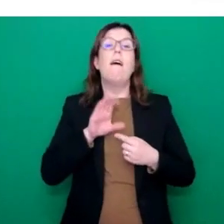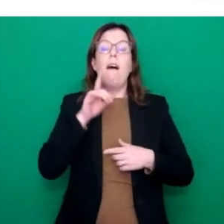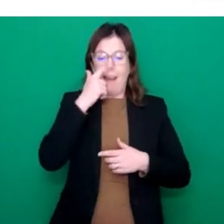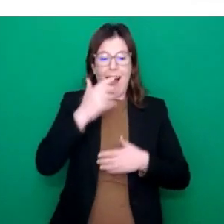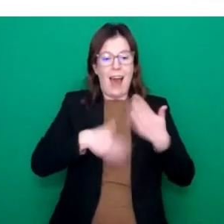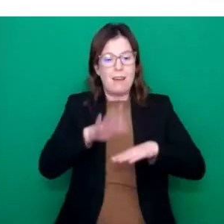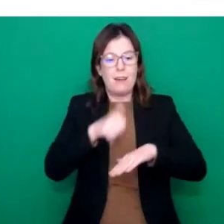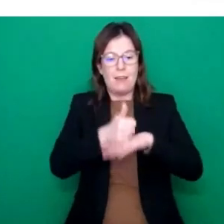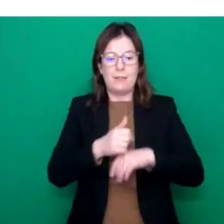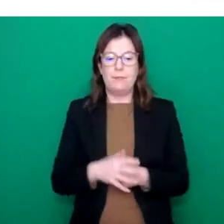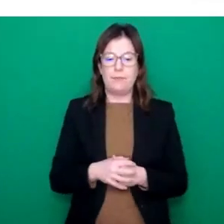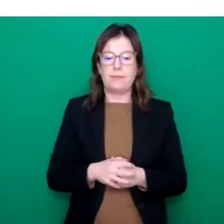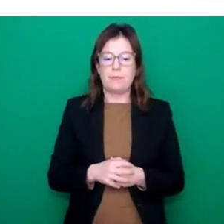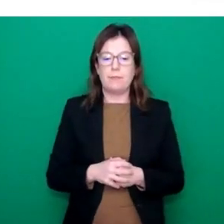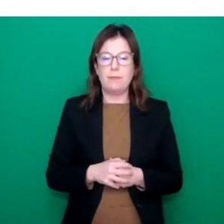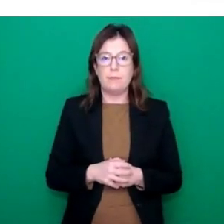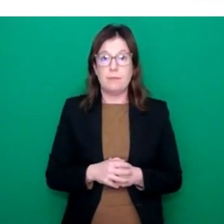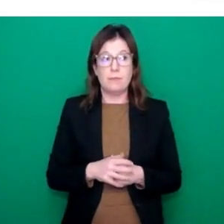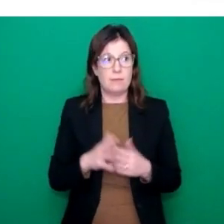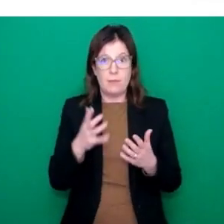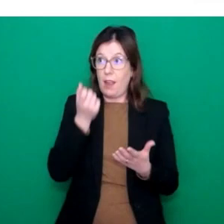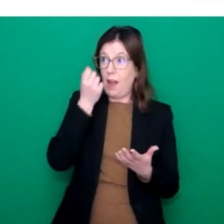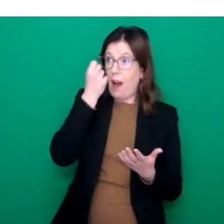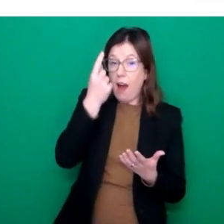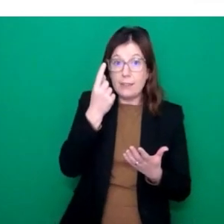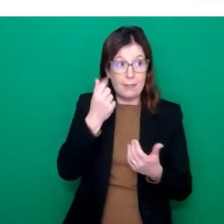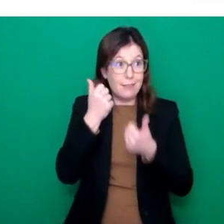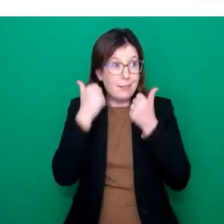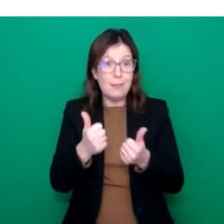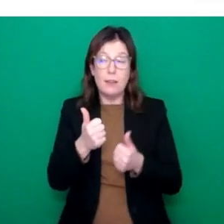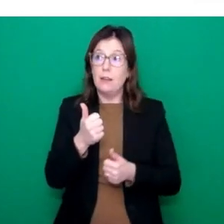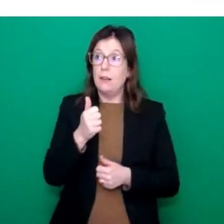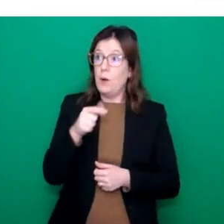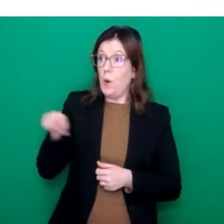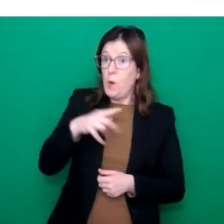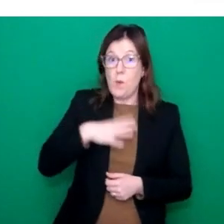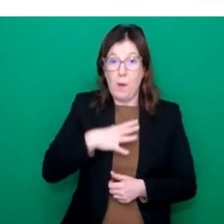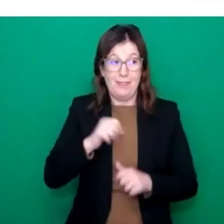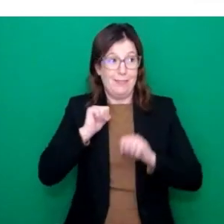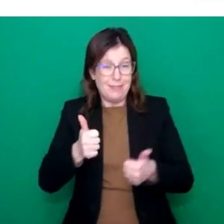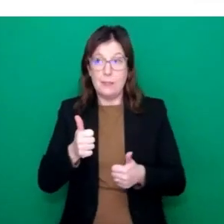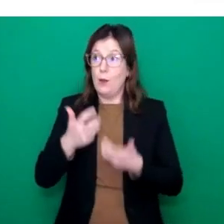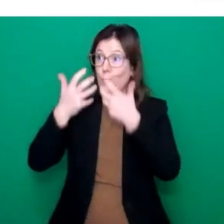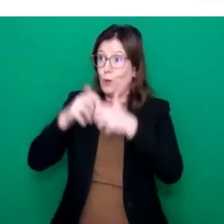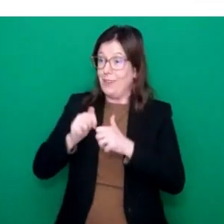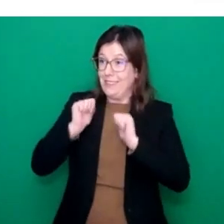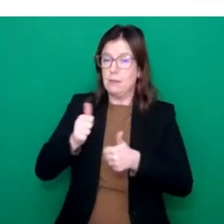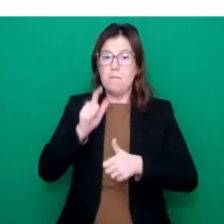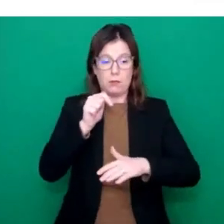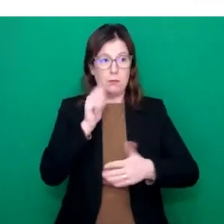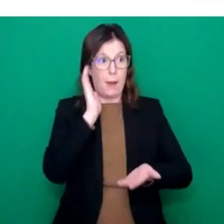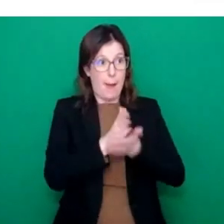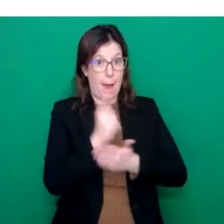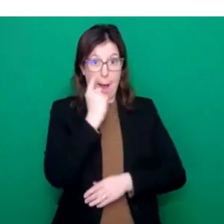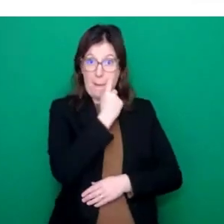fruition. So the ideas are great and they're there, the initiatives are great, but how much are they being implemented on the ground?